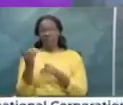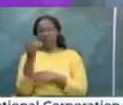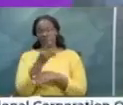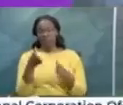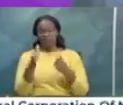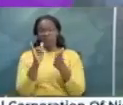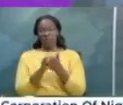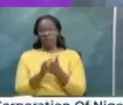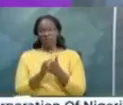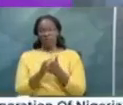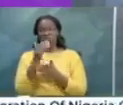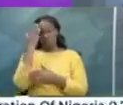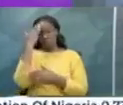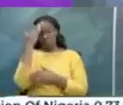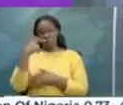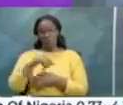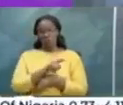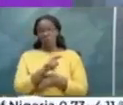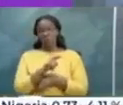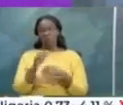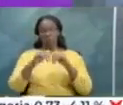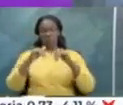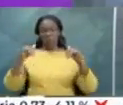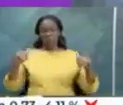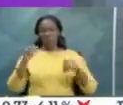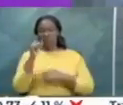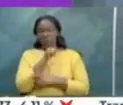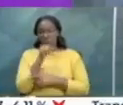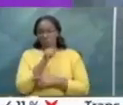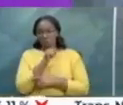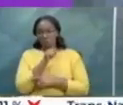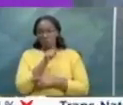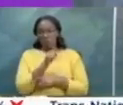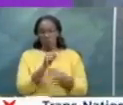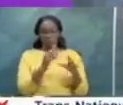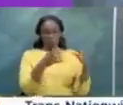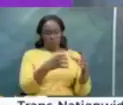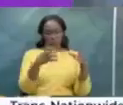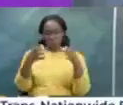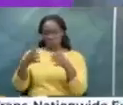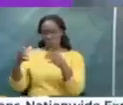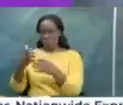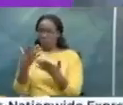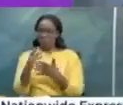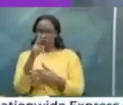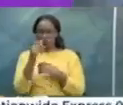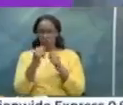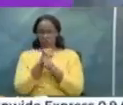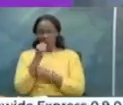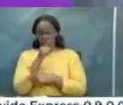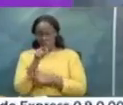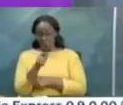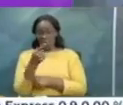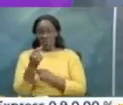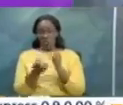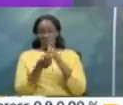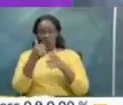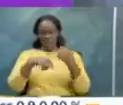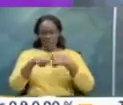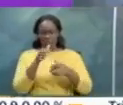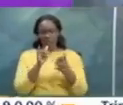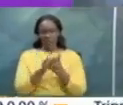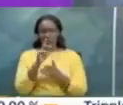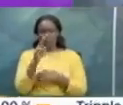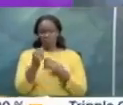that, you know, because we've separated the ages. So if you take a pack for a 2-year-old, for example, we've put activities that